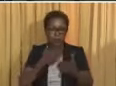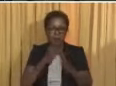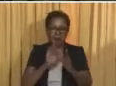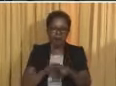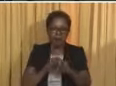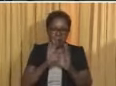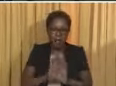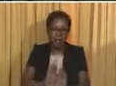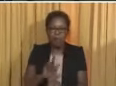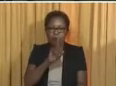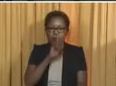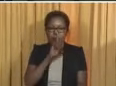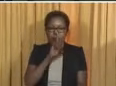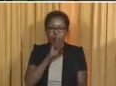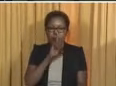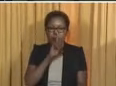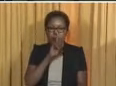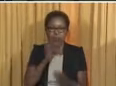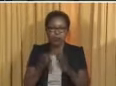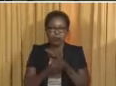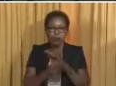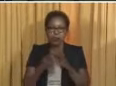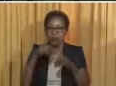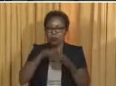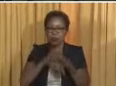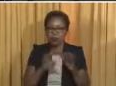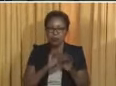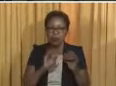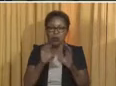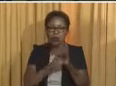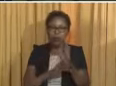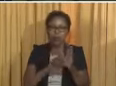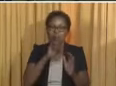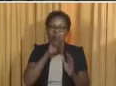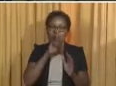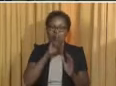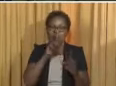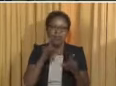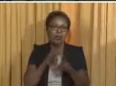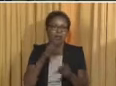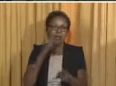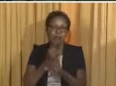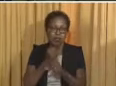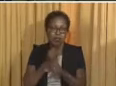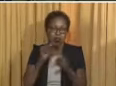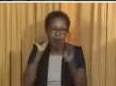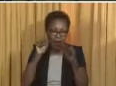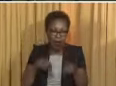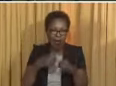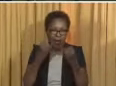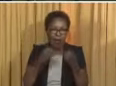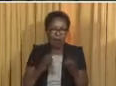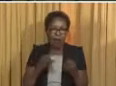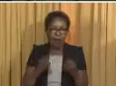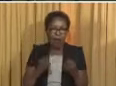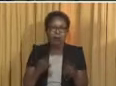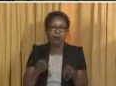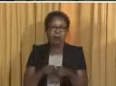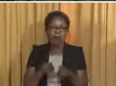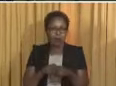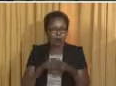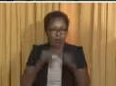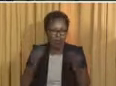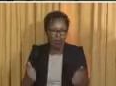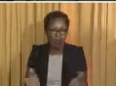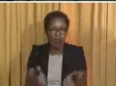around the text. Constitutional silences are functional and inevitable, and enabled by a lack of very